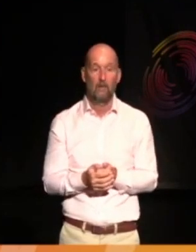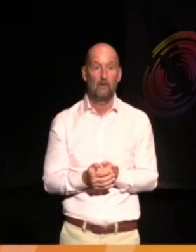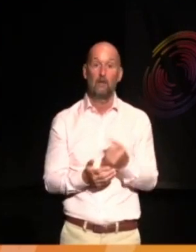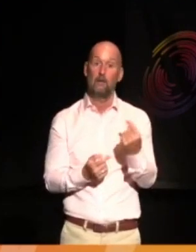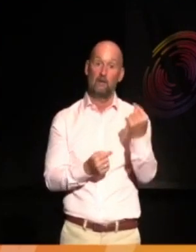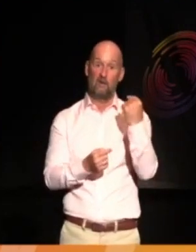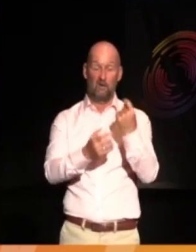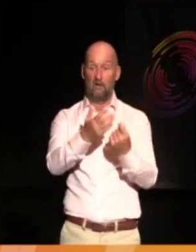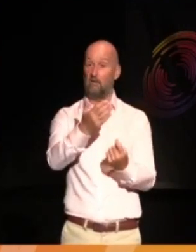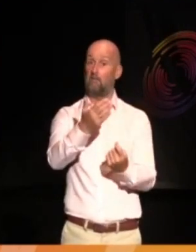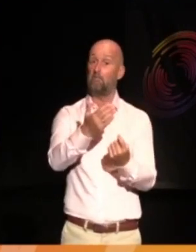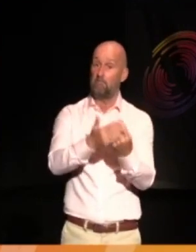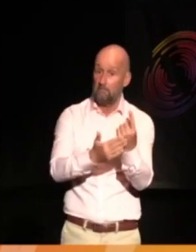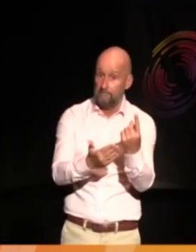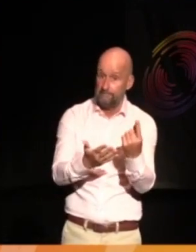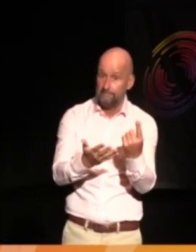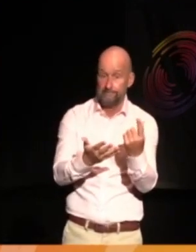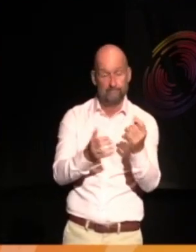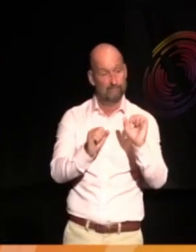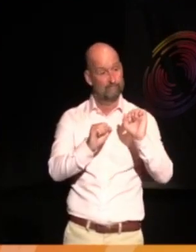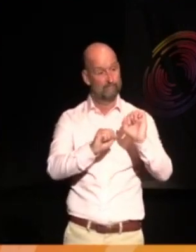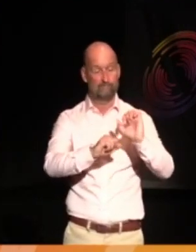moment,